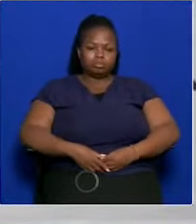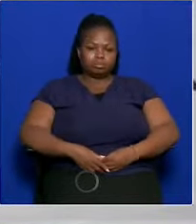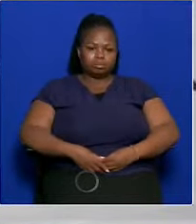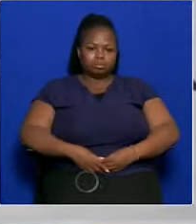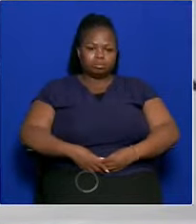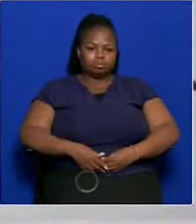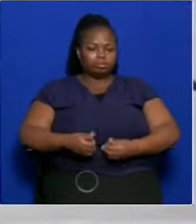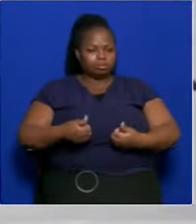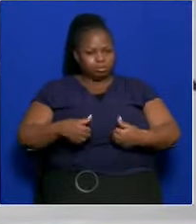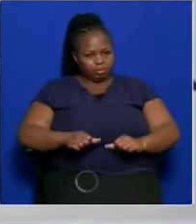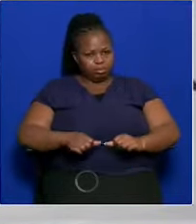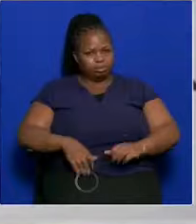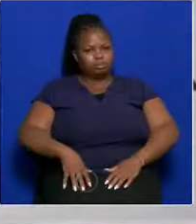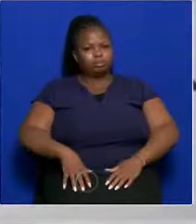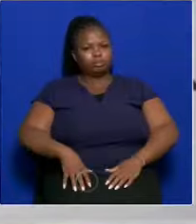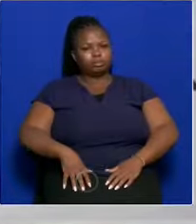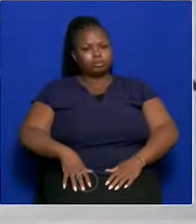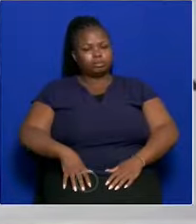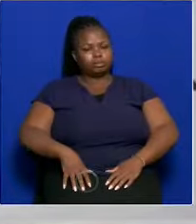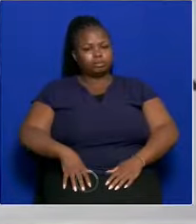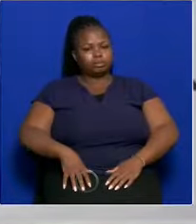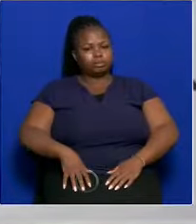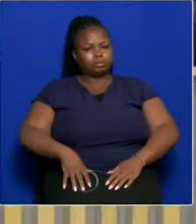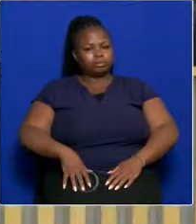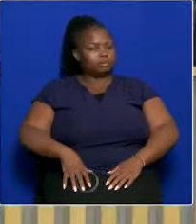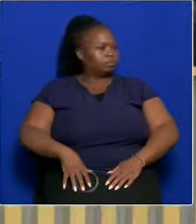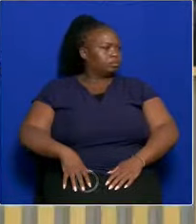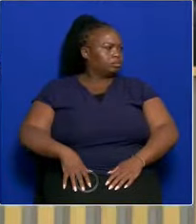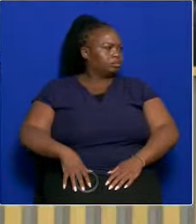let's then move. Sorry. Oh,